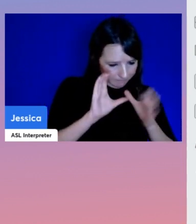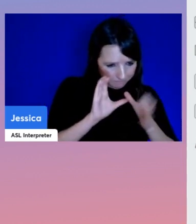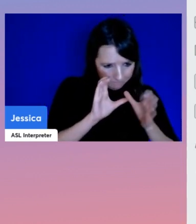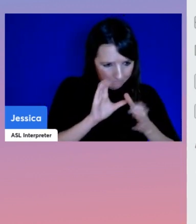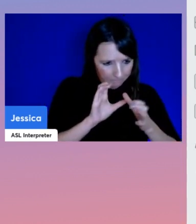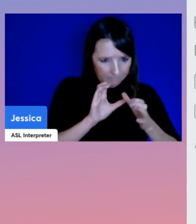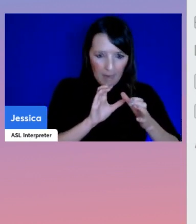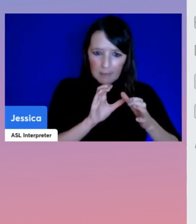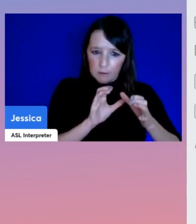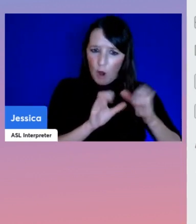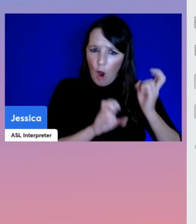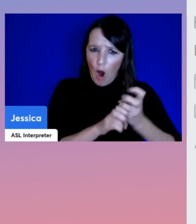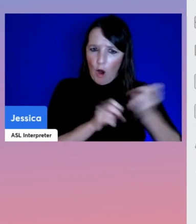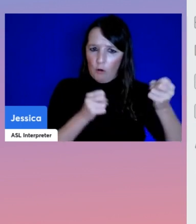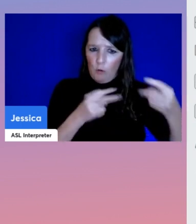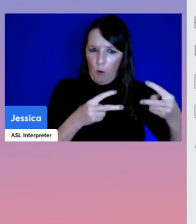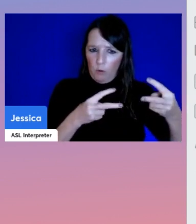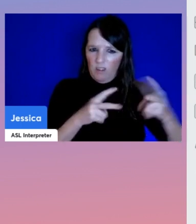hard-coded values like this.